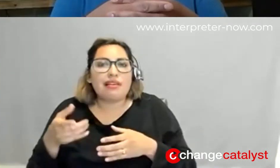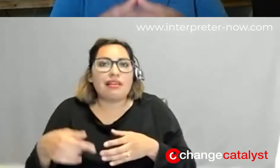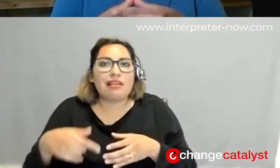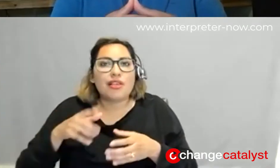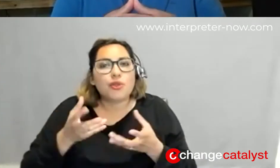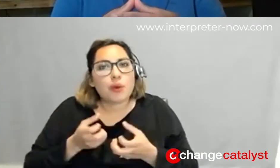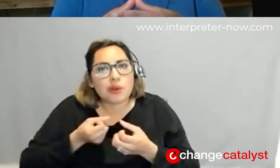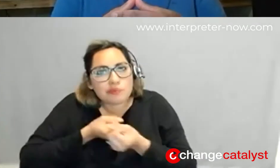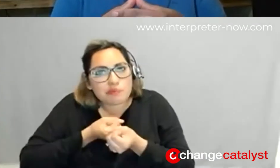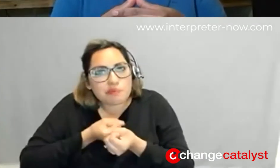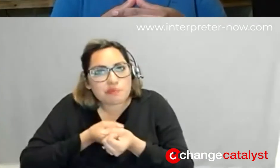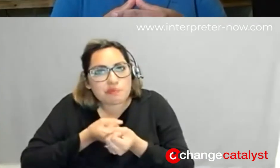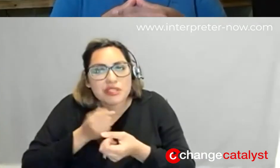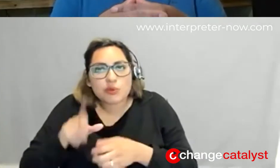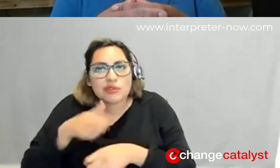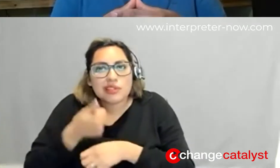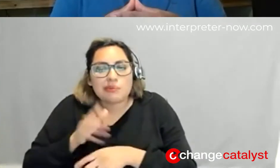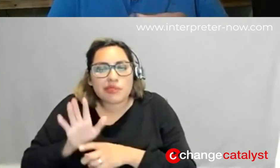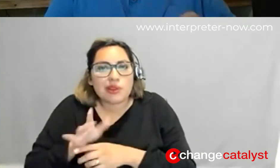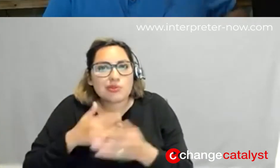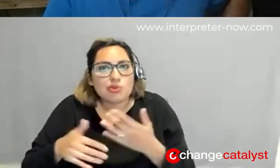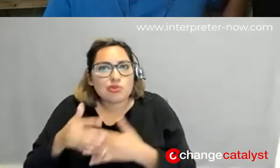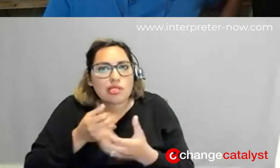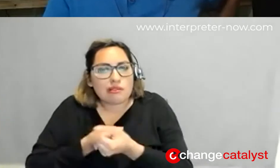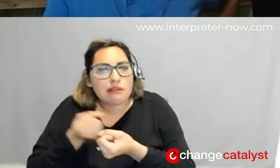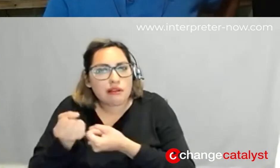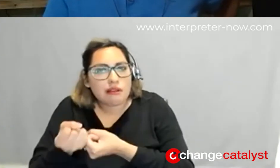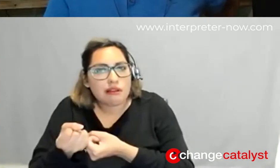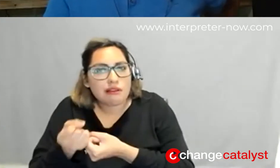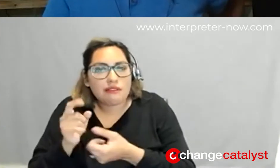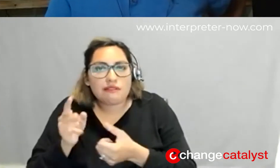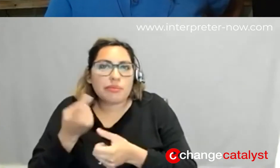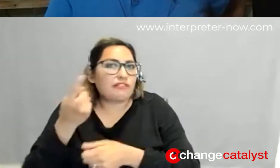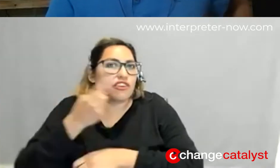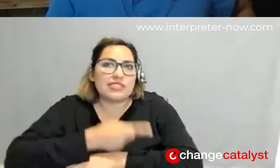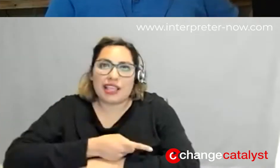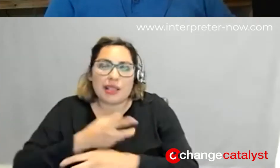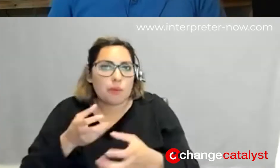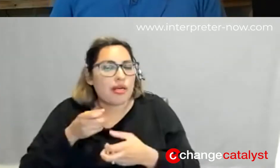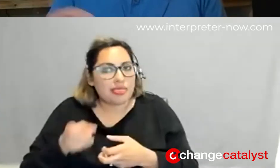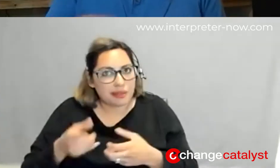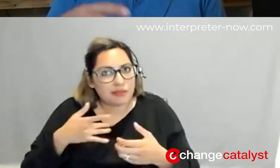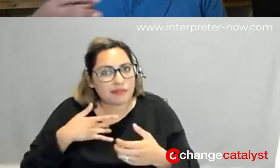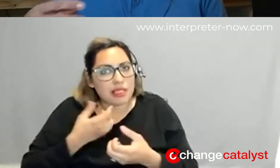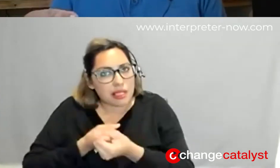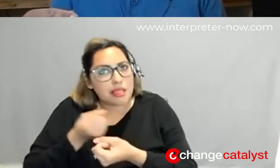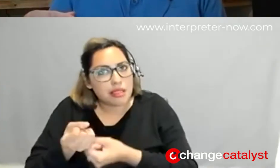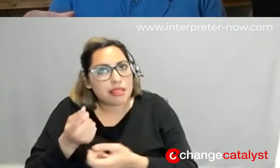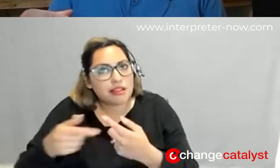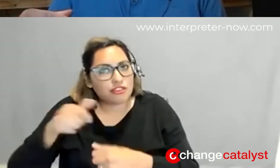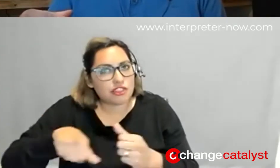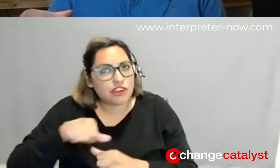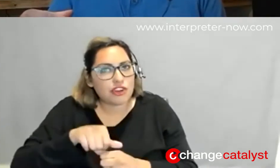build that social network, right? From day one. Because one of the biggest challenges to any